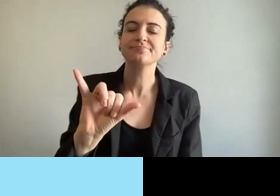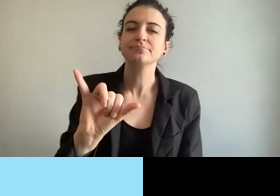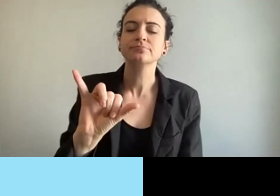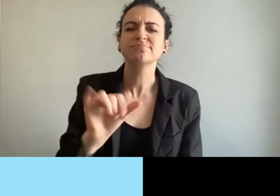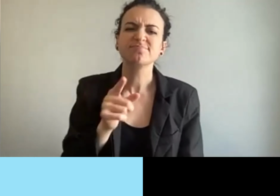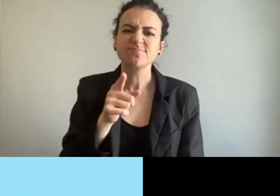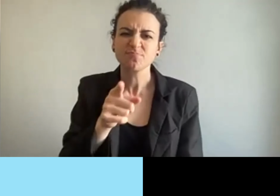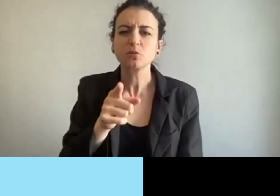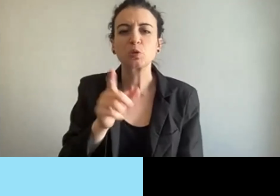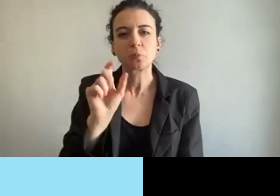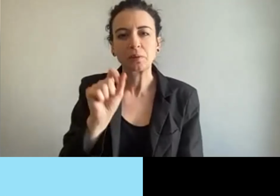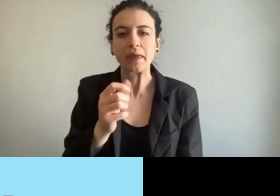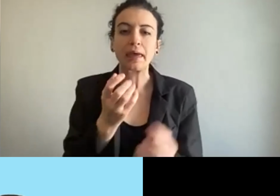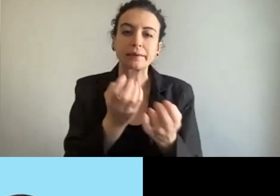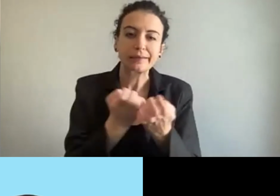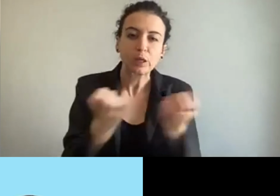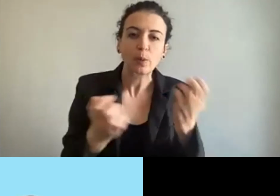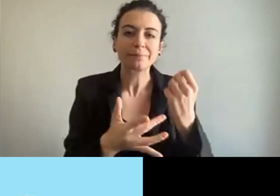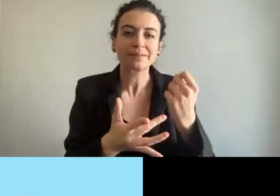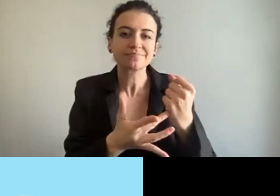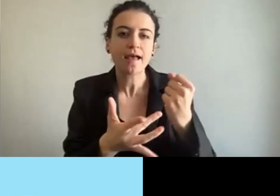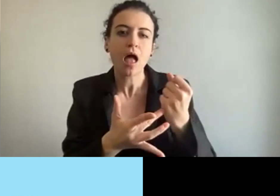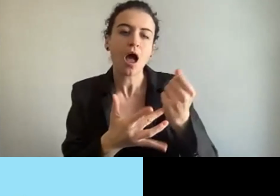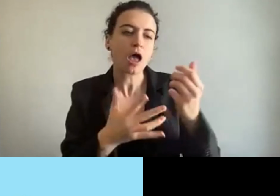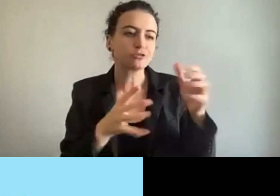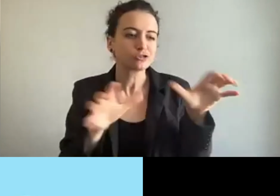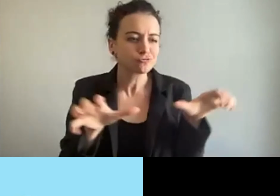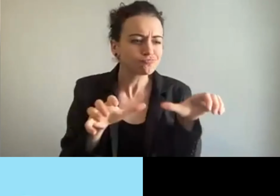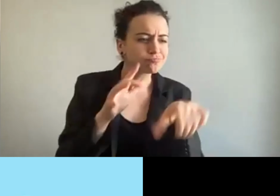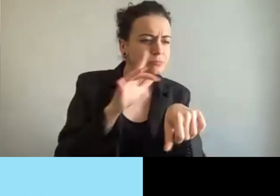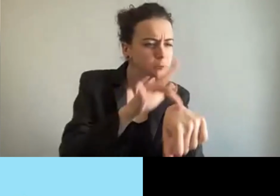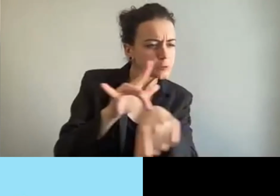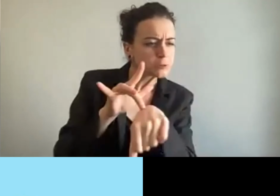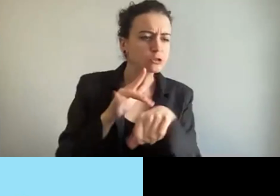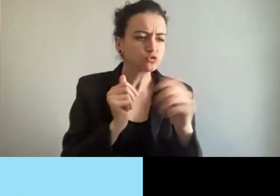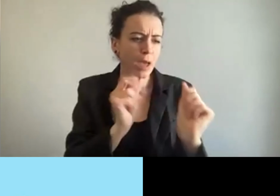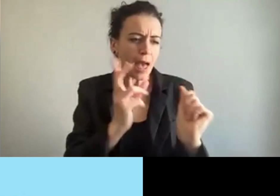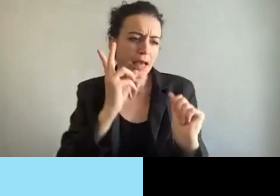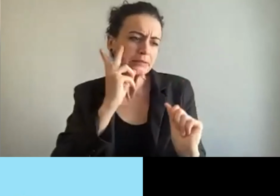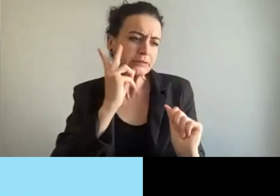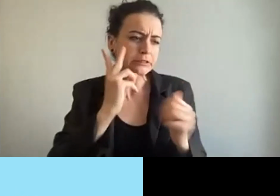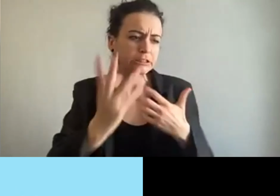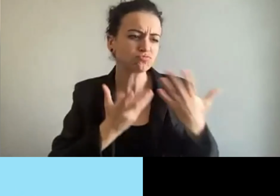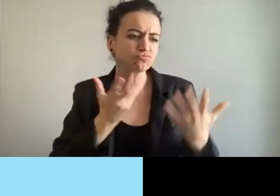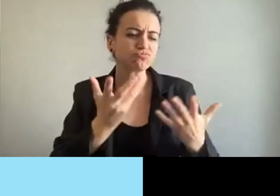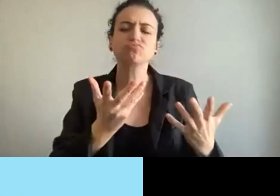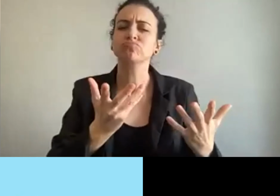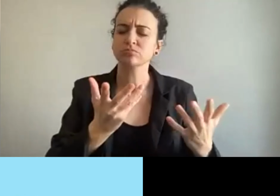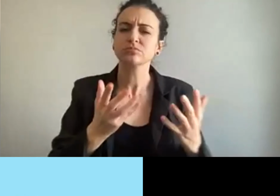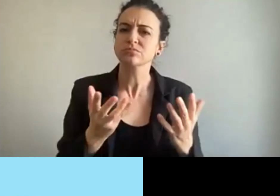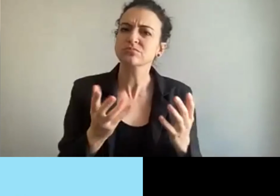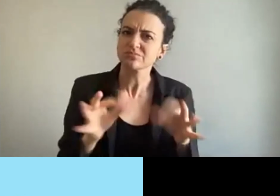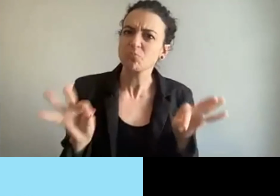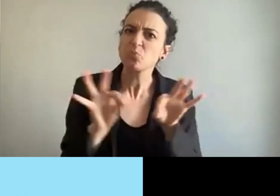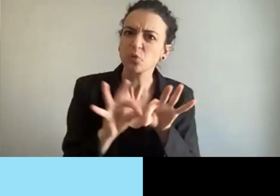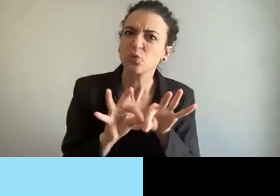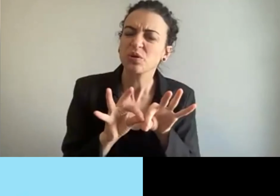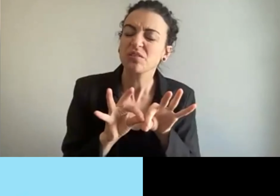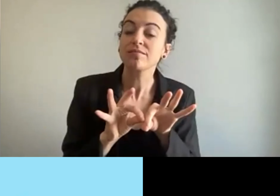experiment with technology, because I've experimented with a lot